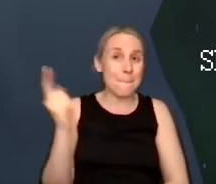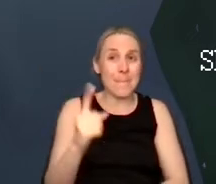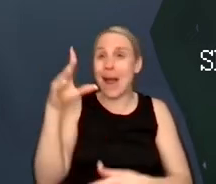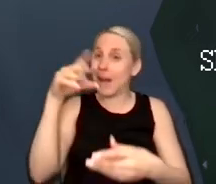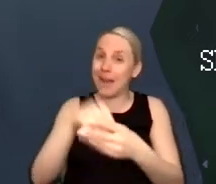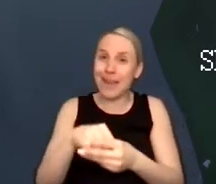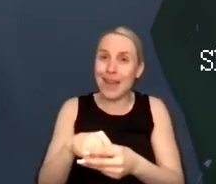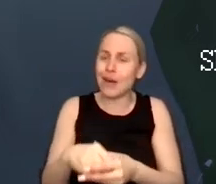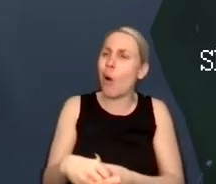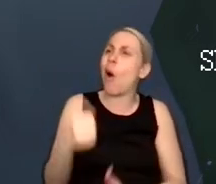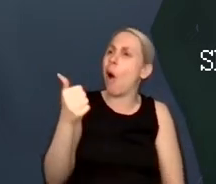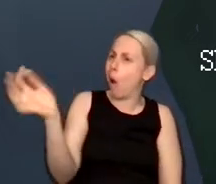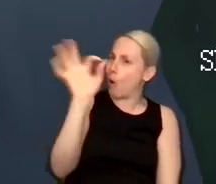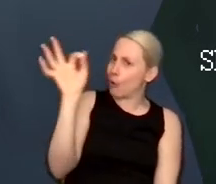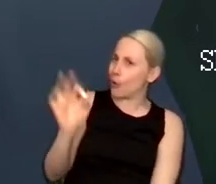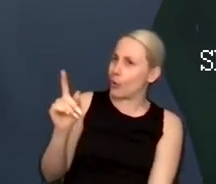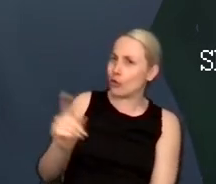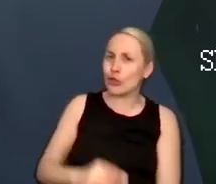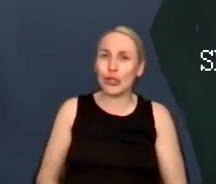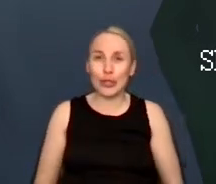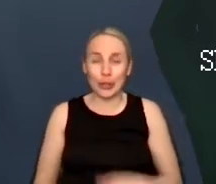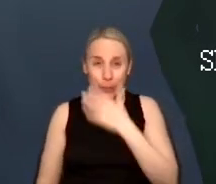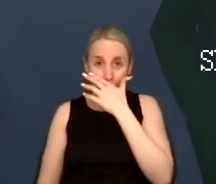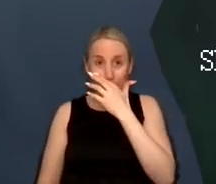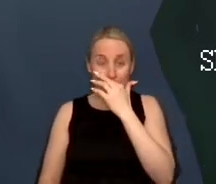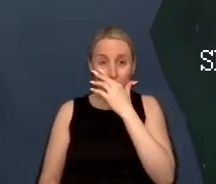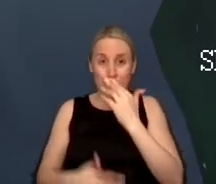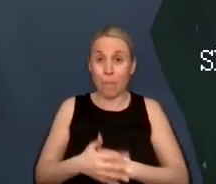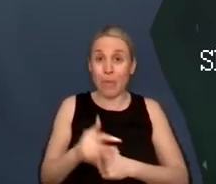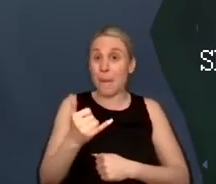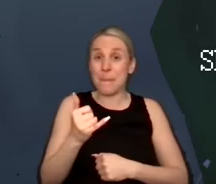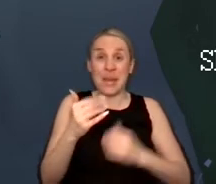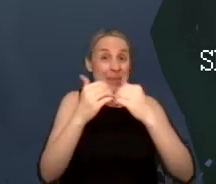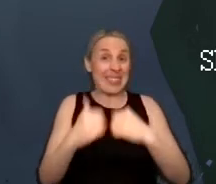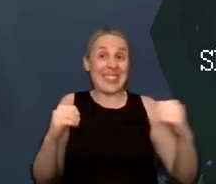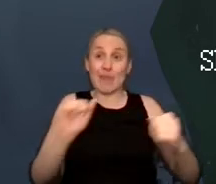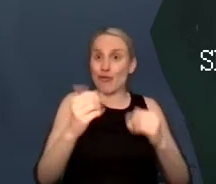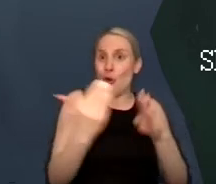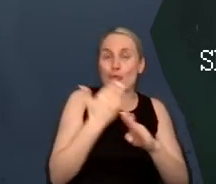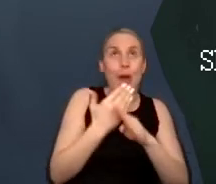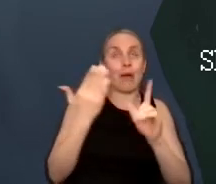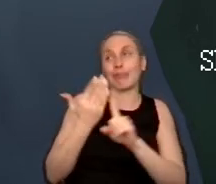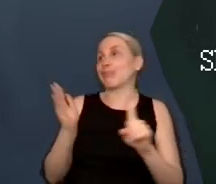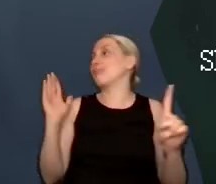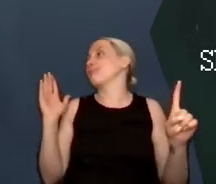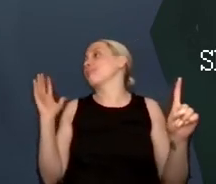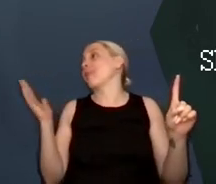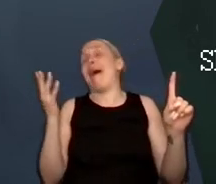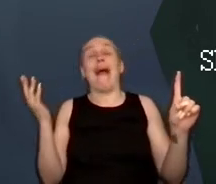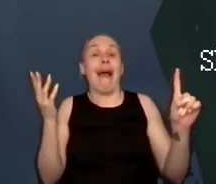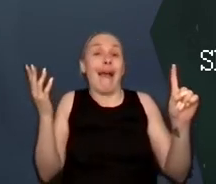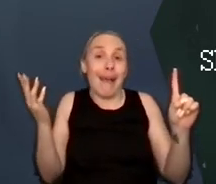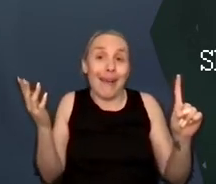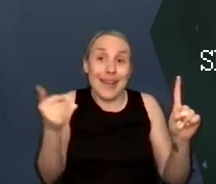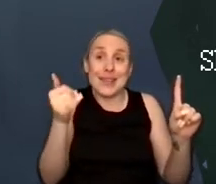all projects. Like, often it can be something completely like unrelated to what you're working on as well. Like, I don't know, like if you pick up a hobby or something like that, and then you're like, oh,